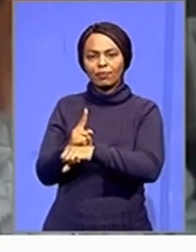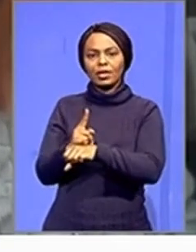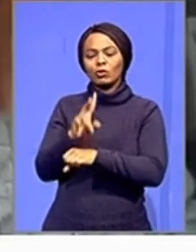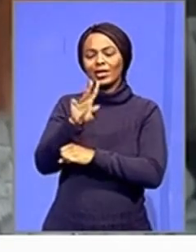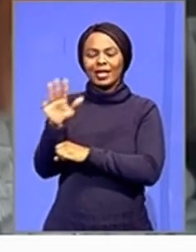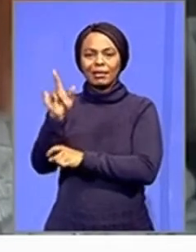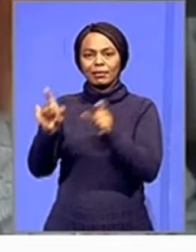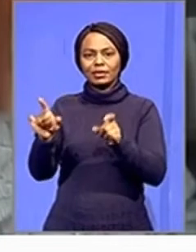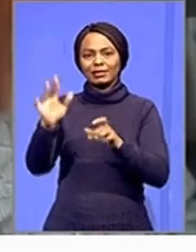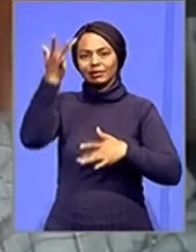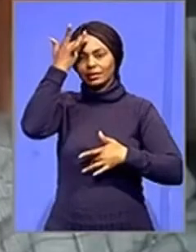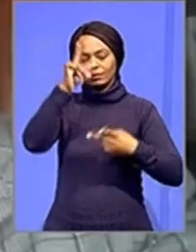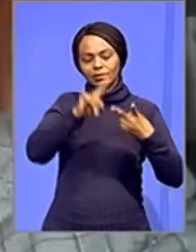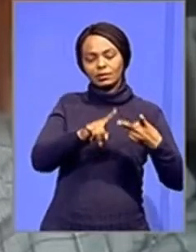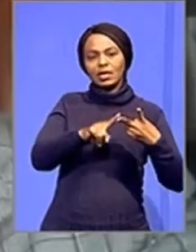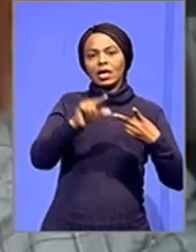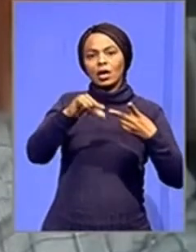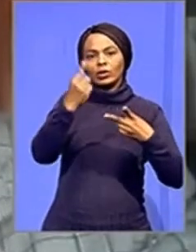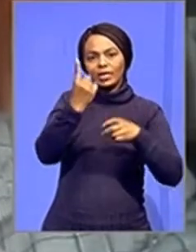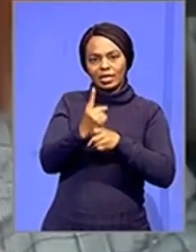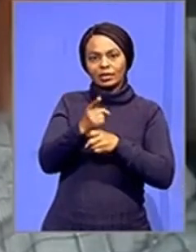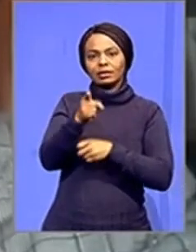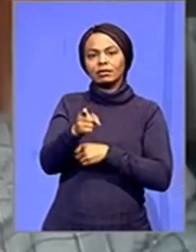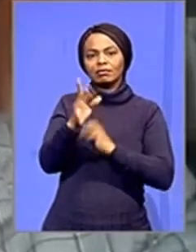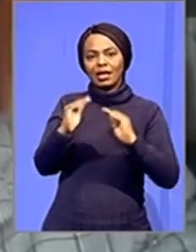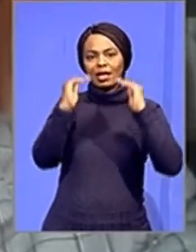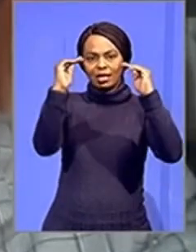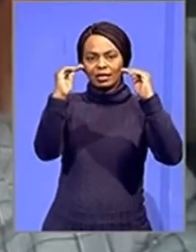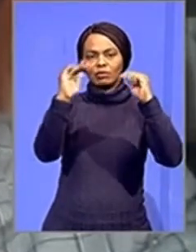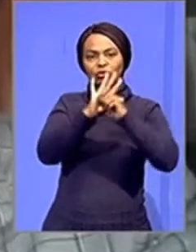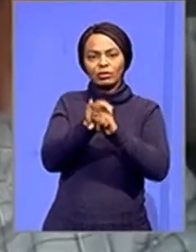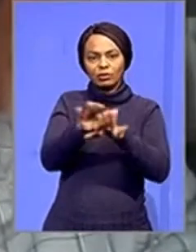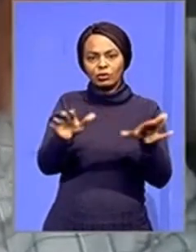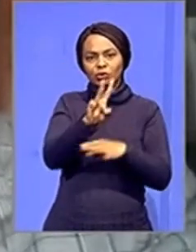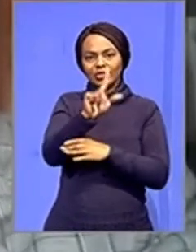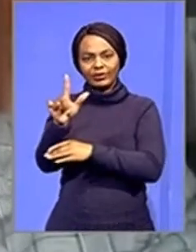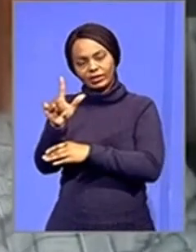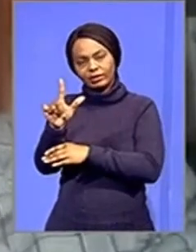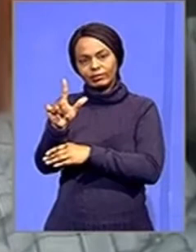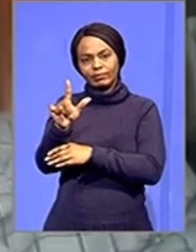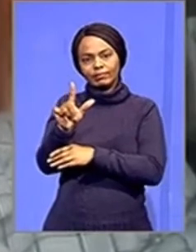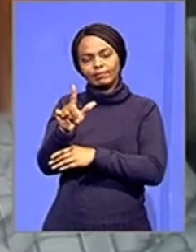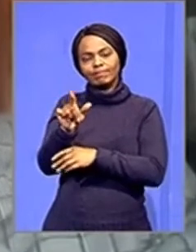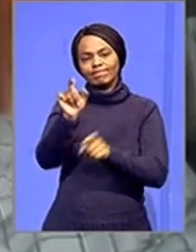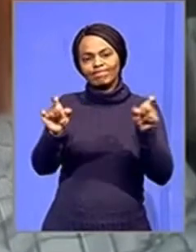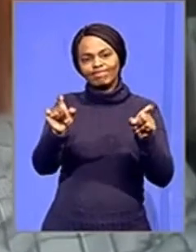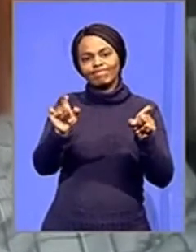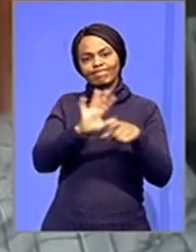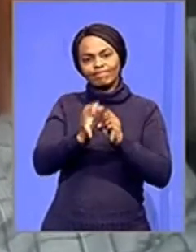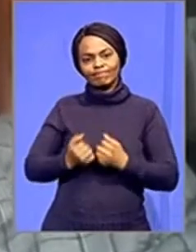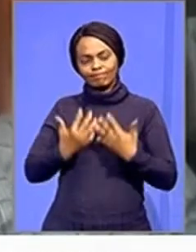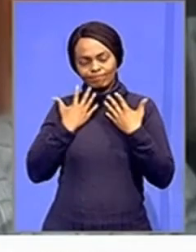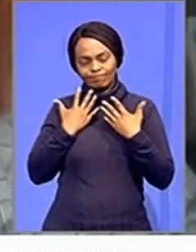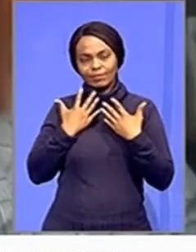followed by Houthi which is still a bit higher with 27 new cases. We'll be keenly watching the